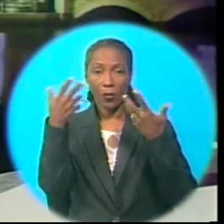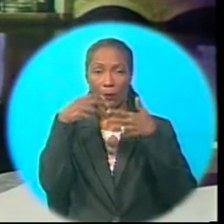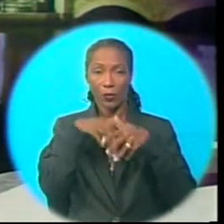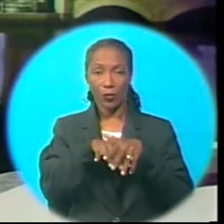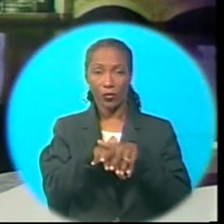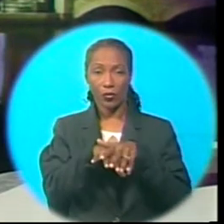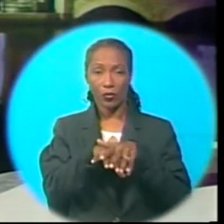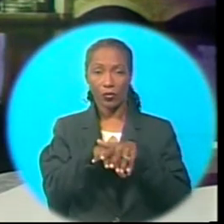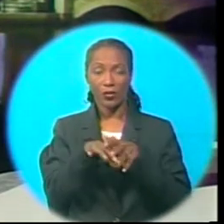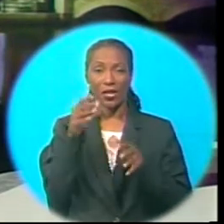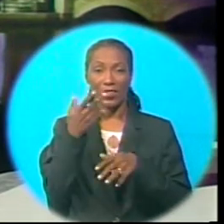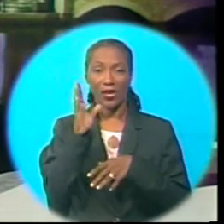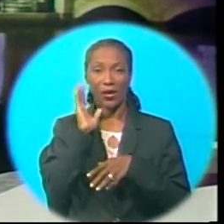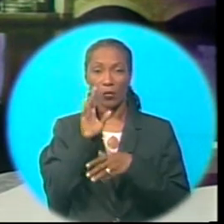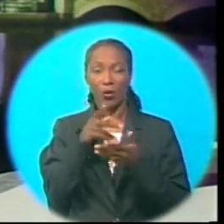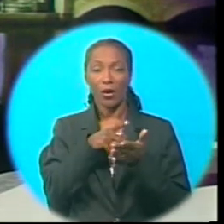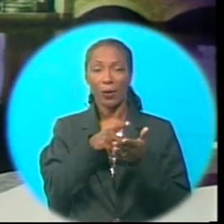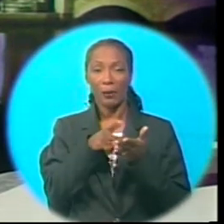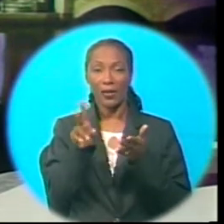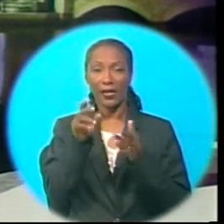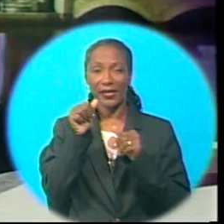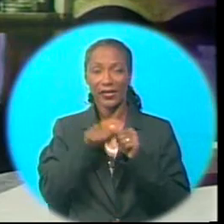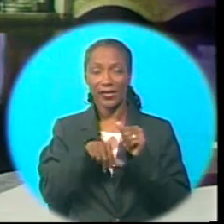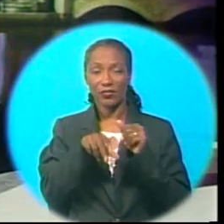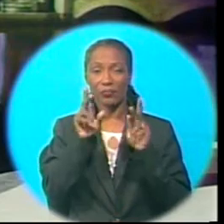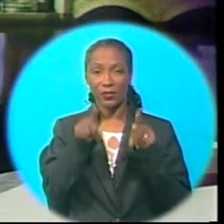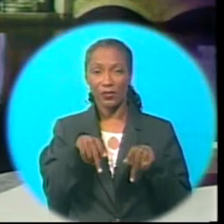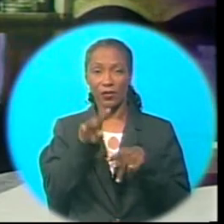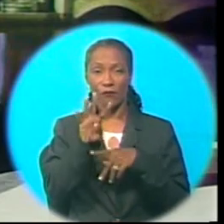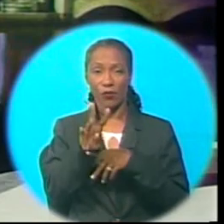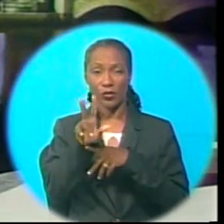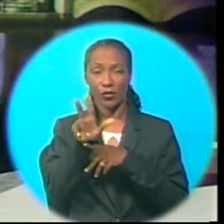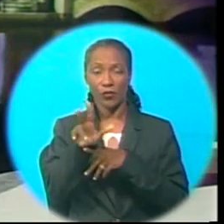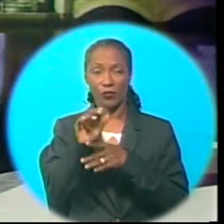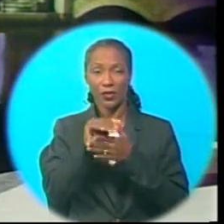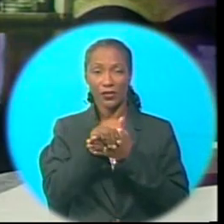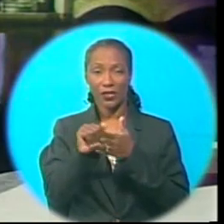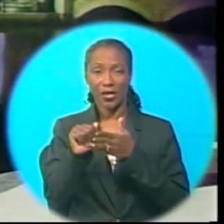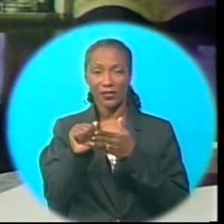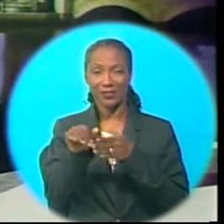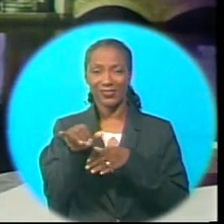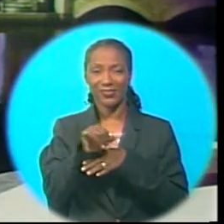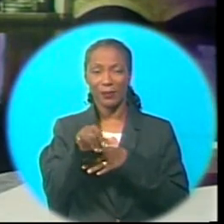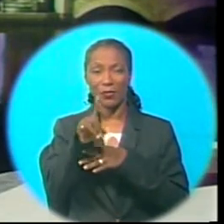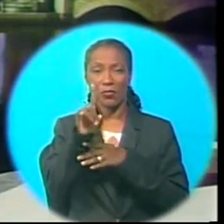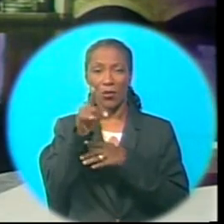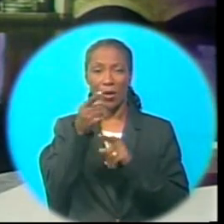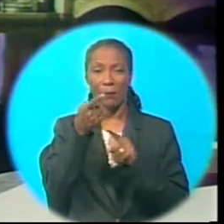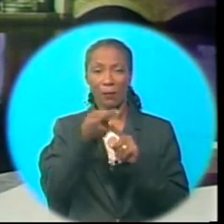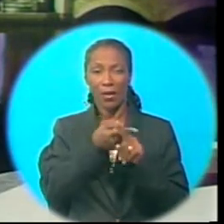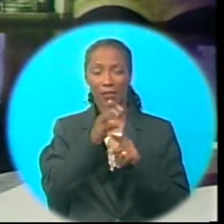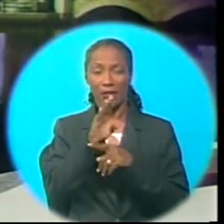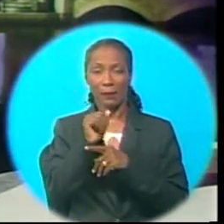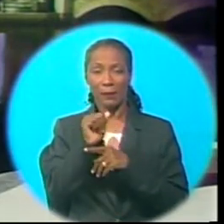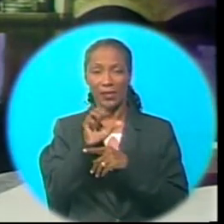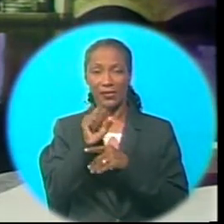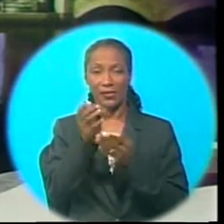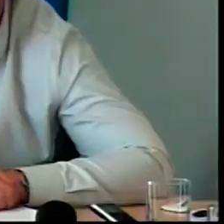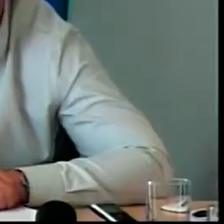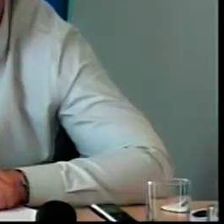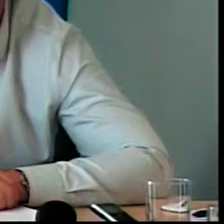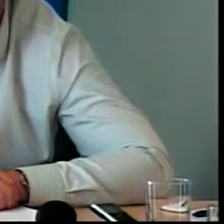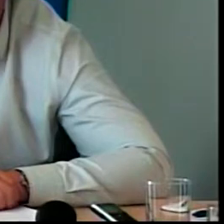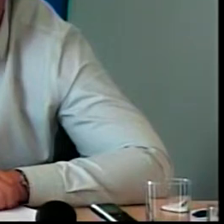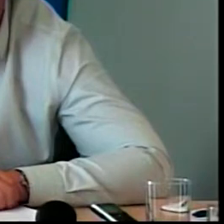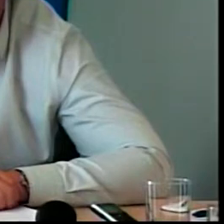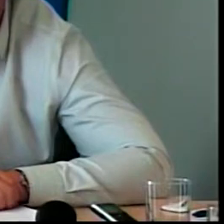customers to the tune of $43. This is the equivalent of 1 month's basic service. Some of those